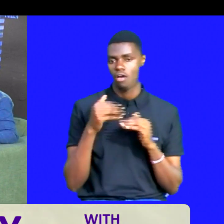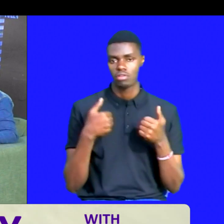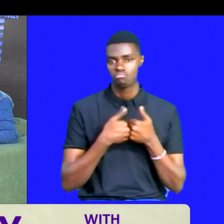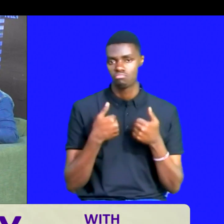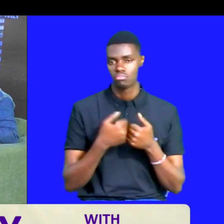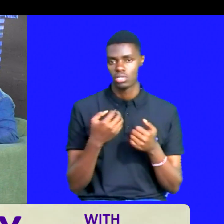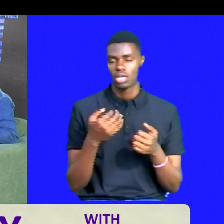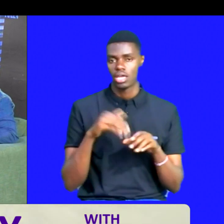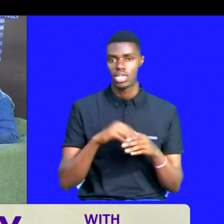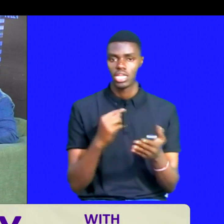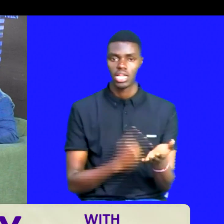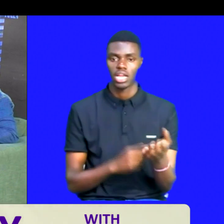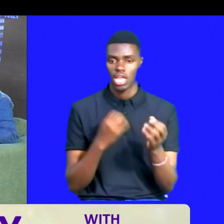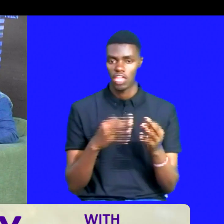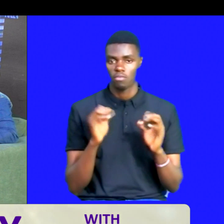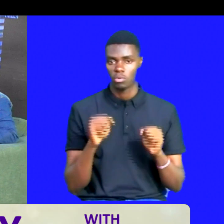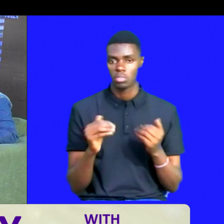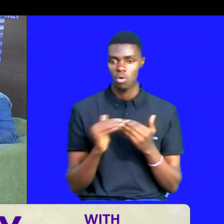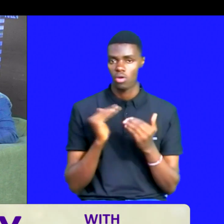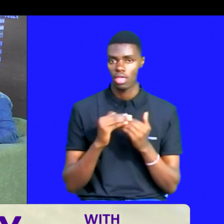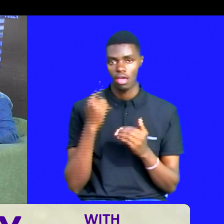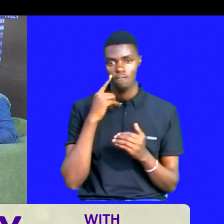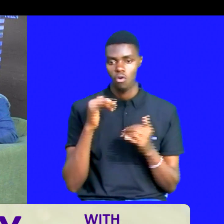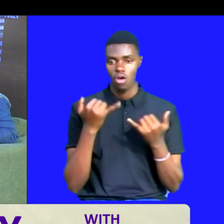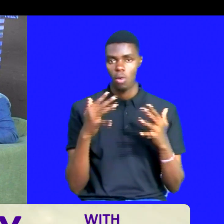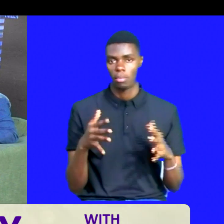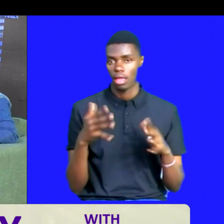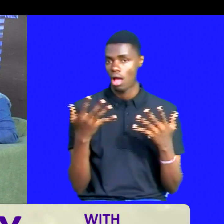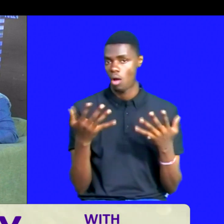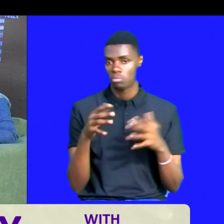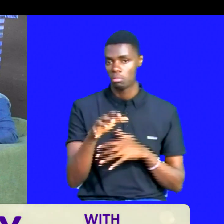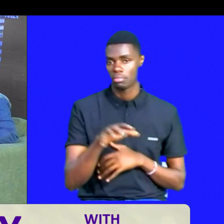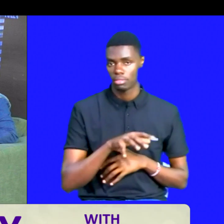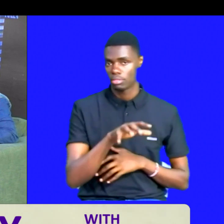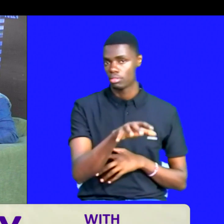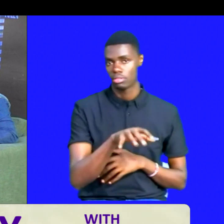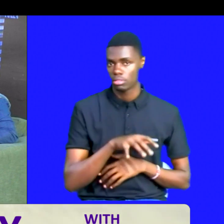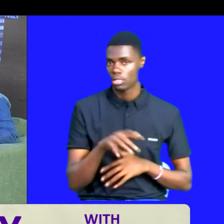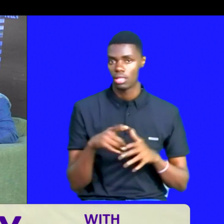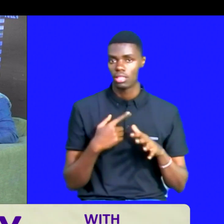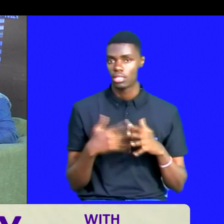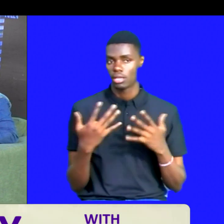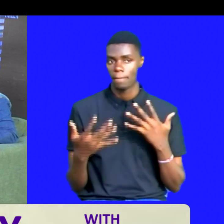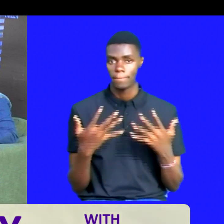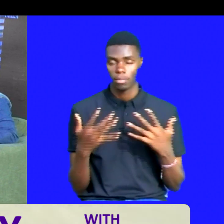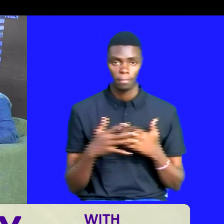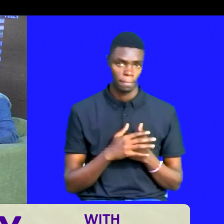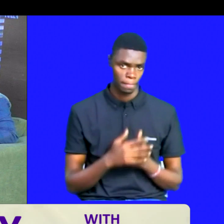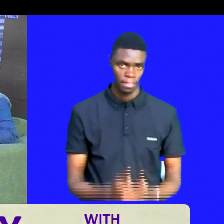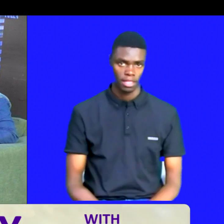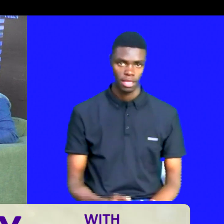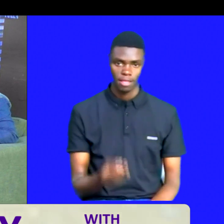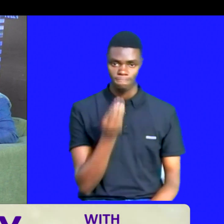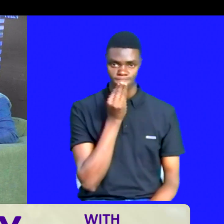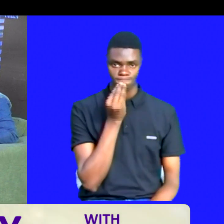Ghana, so that even if they will even take care of our players as well in terms of transport and maybe in terms of maybe